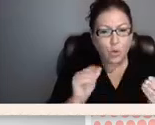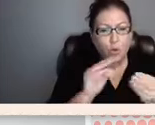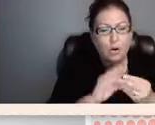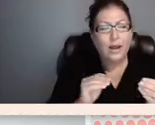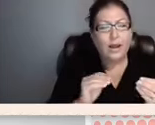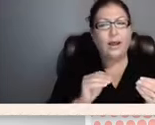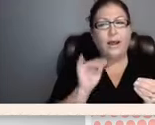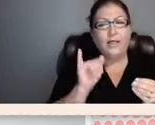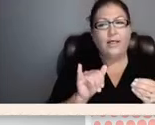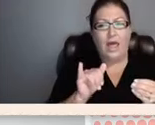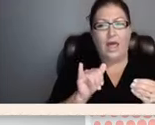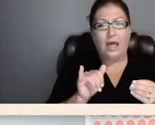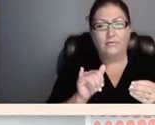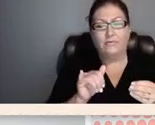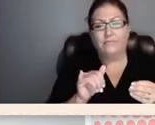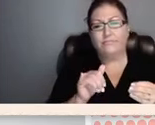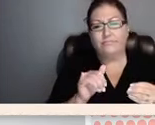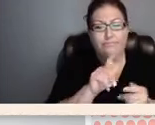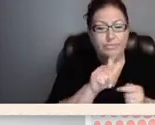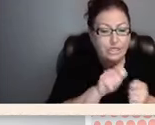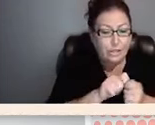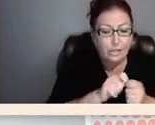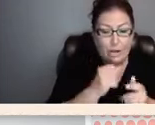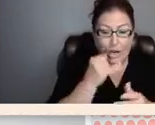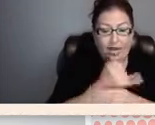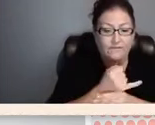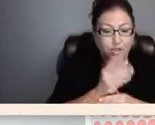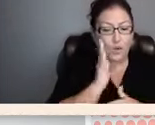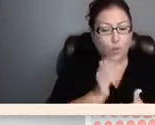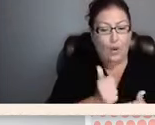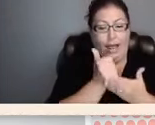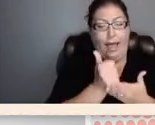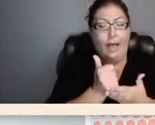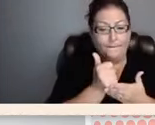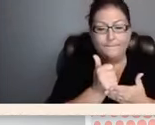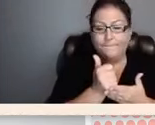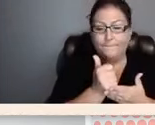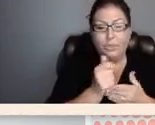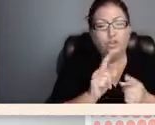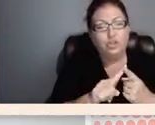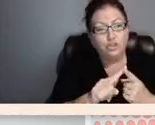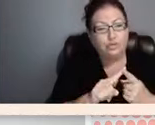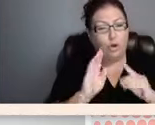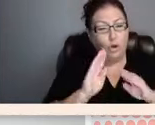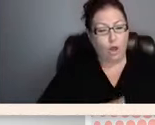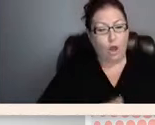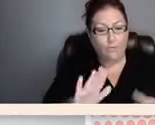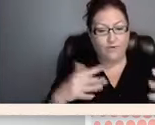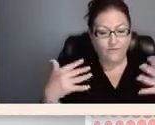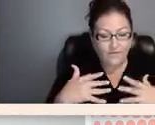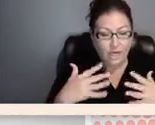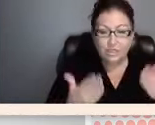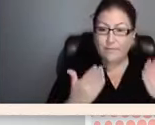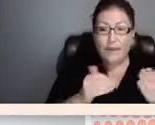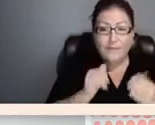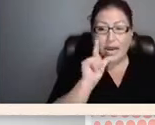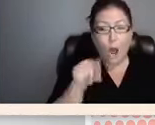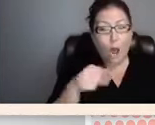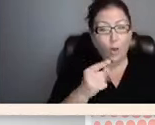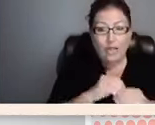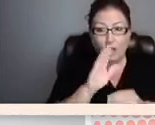this particular intervention would help to calm the fears, perhaps not only in your child,